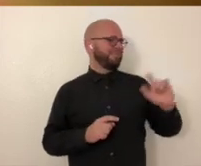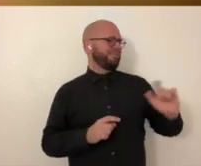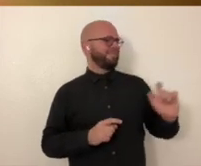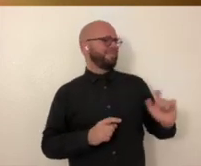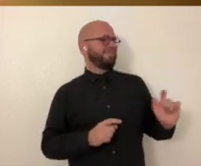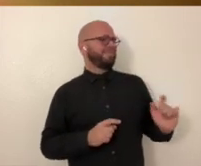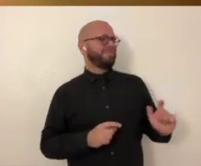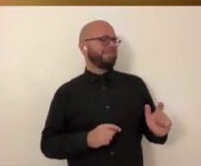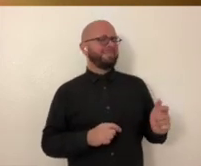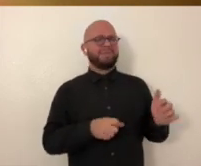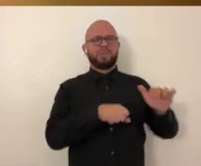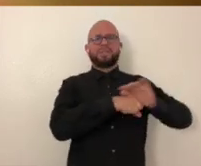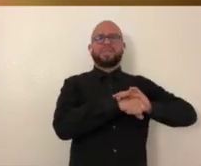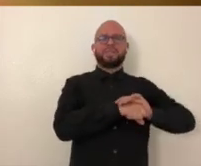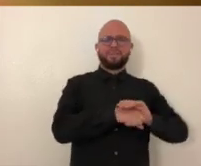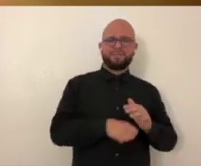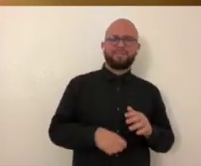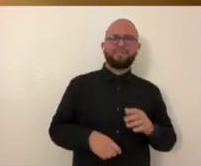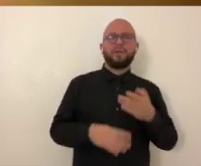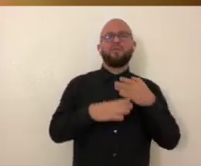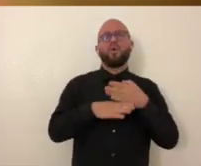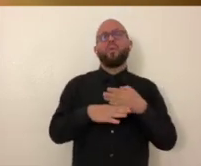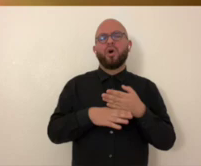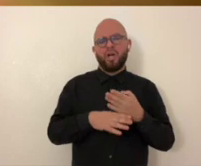I forget. It's like an outdoor,